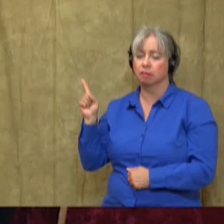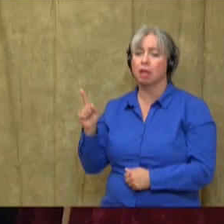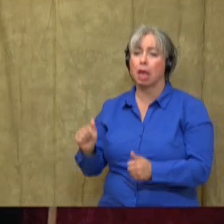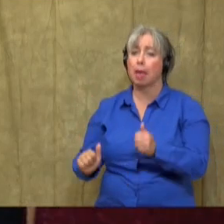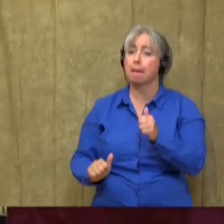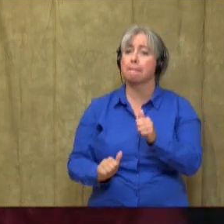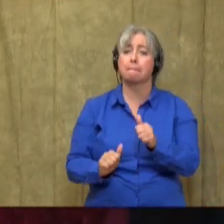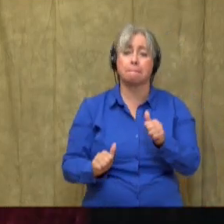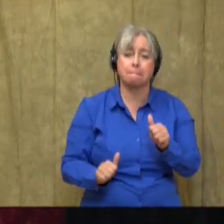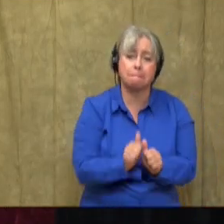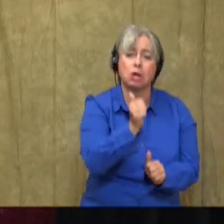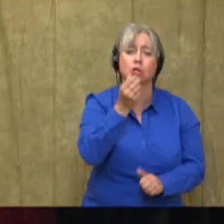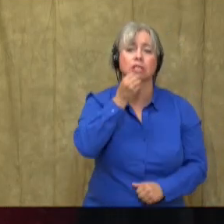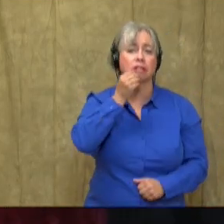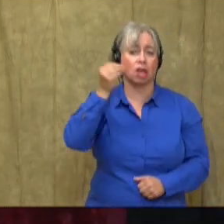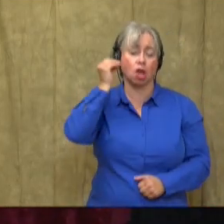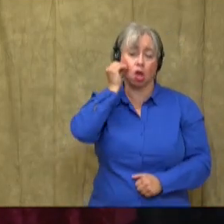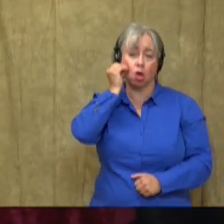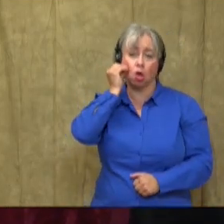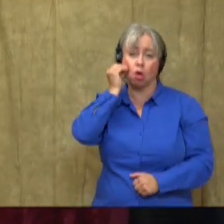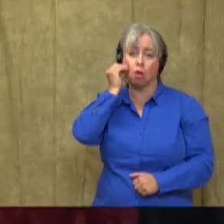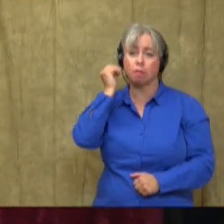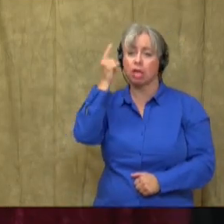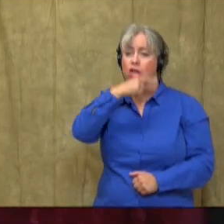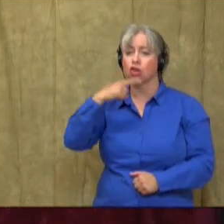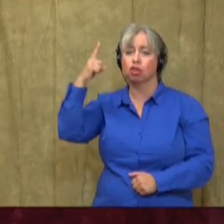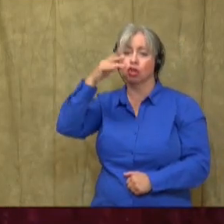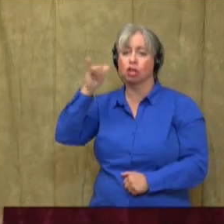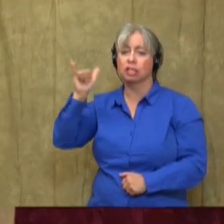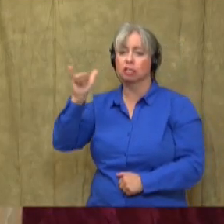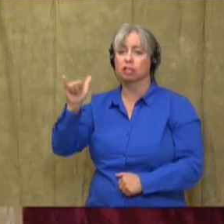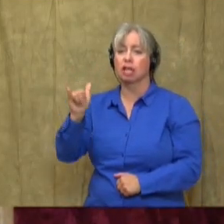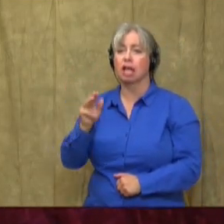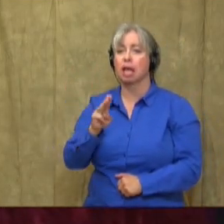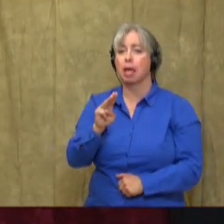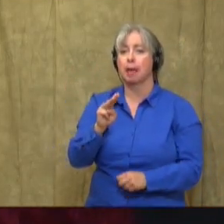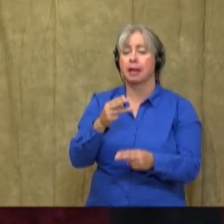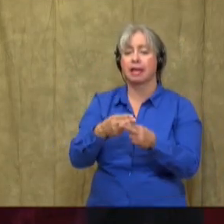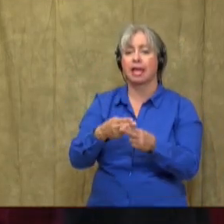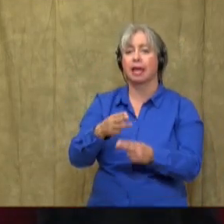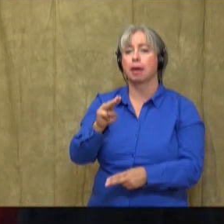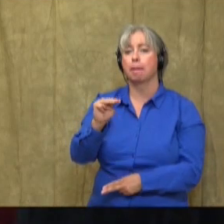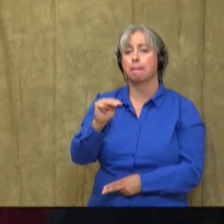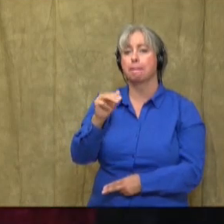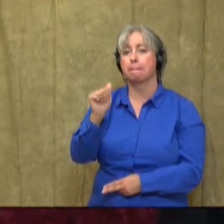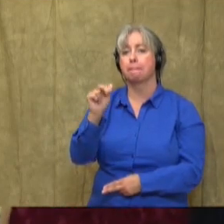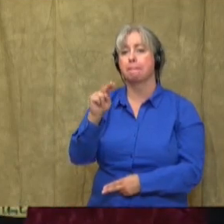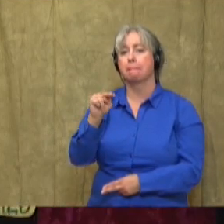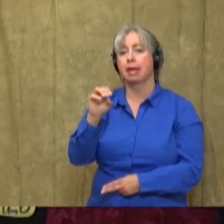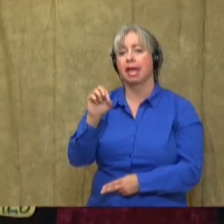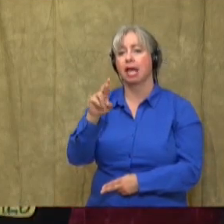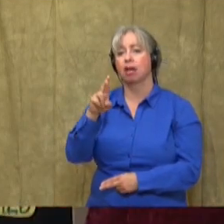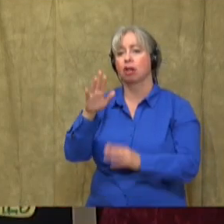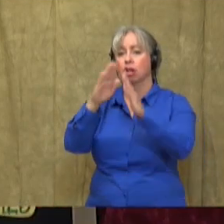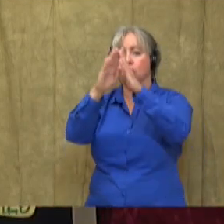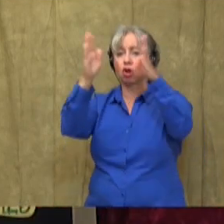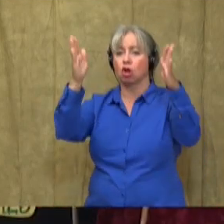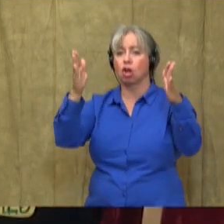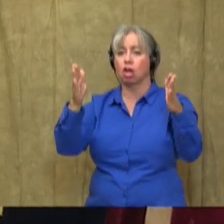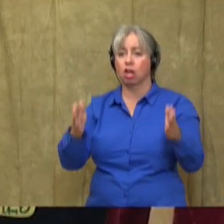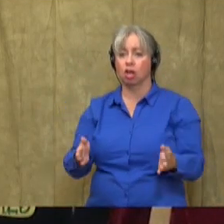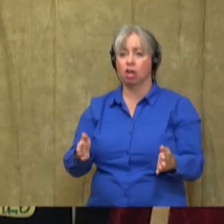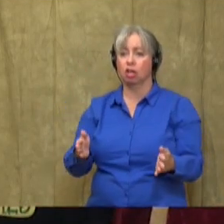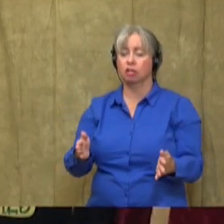the nobility looked more like this. They were known as manor houses, and they were very